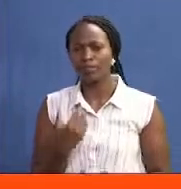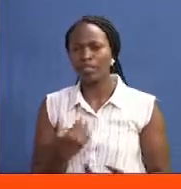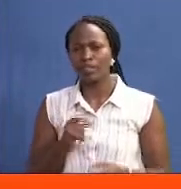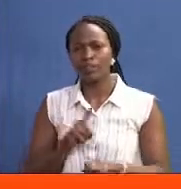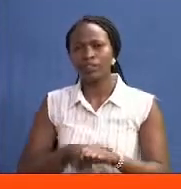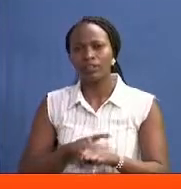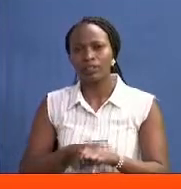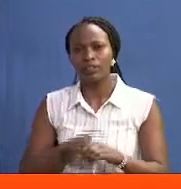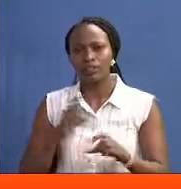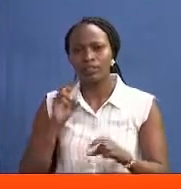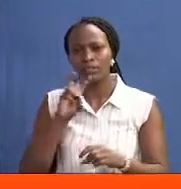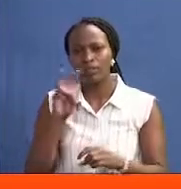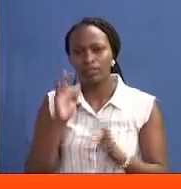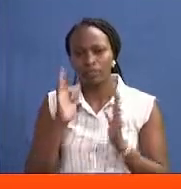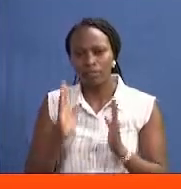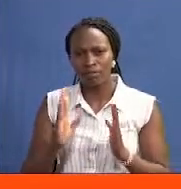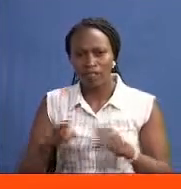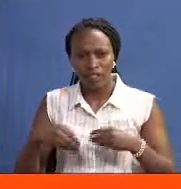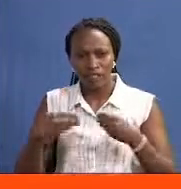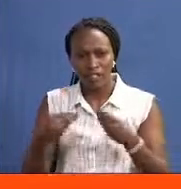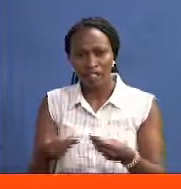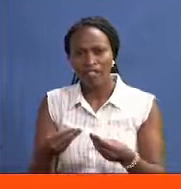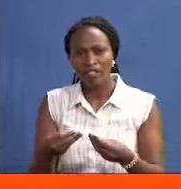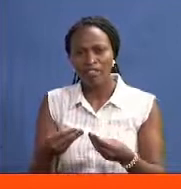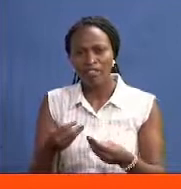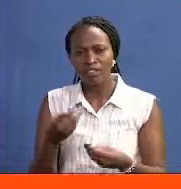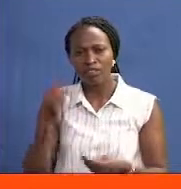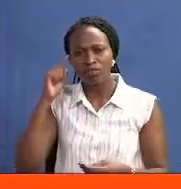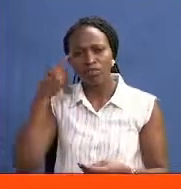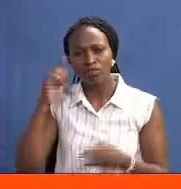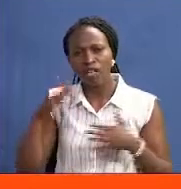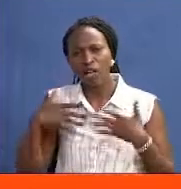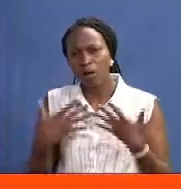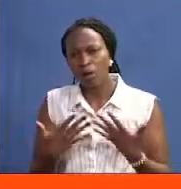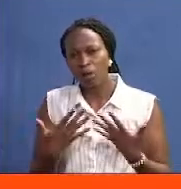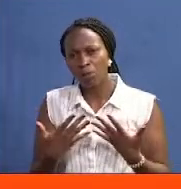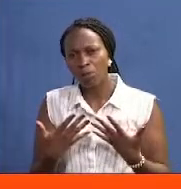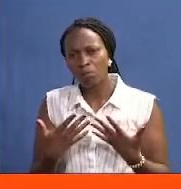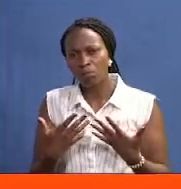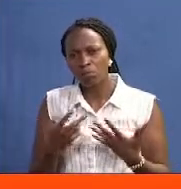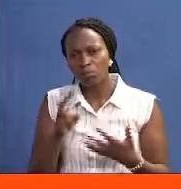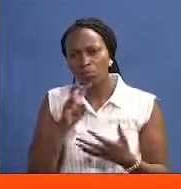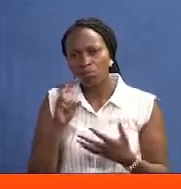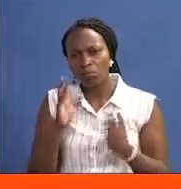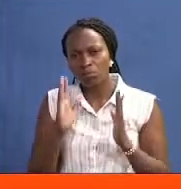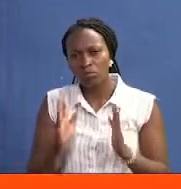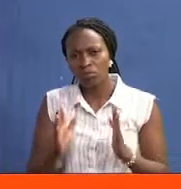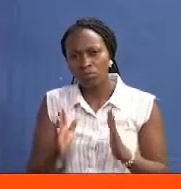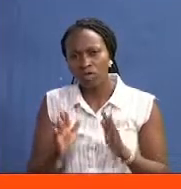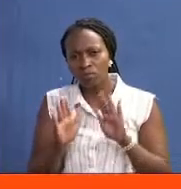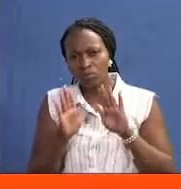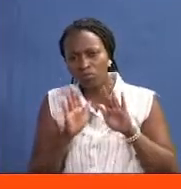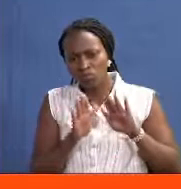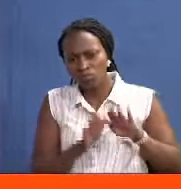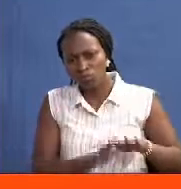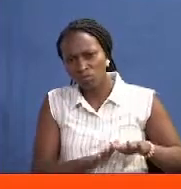creations and their own content, could it suggest that for a long time the audience has actually been deprived for a long